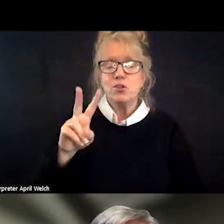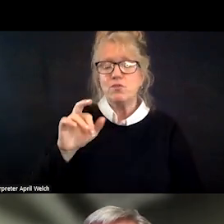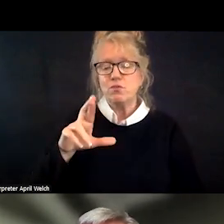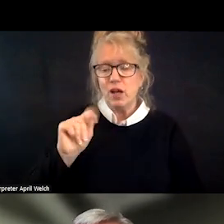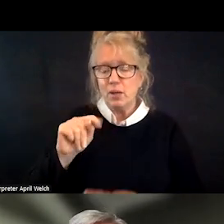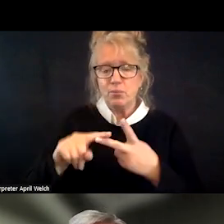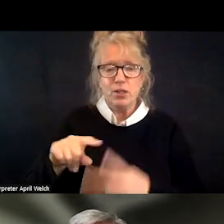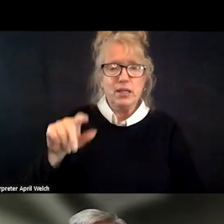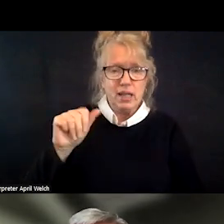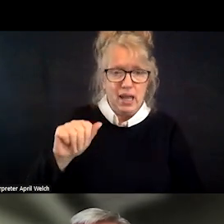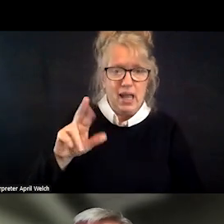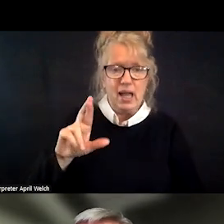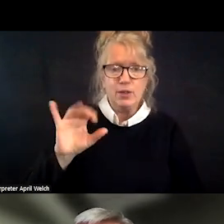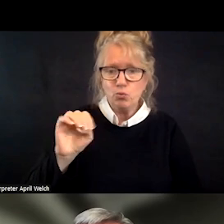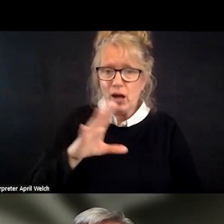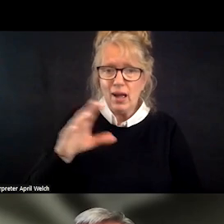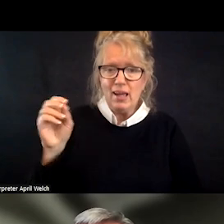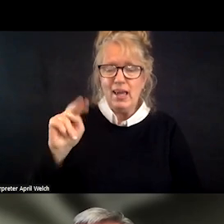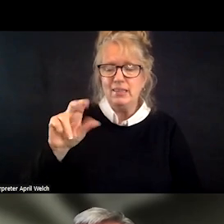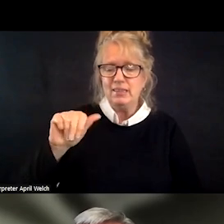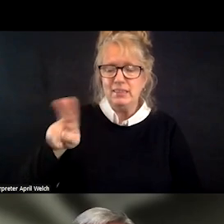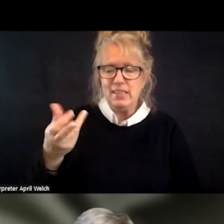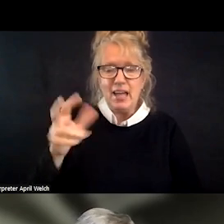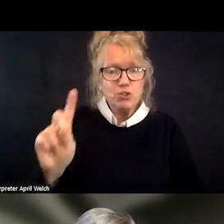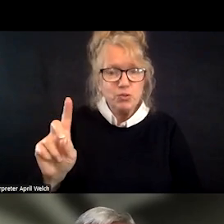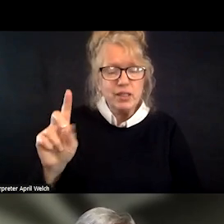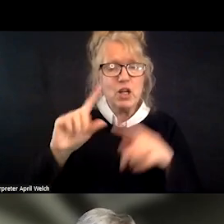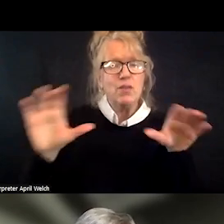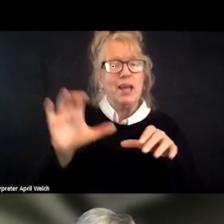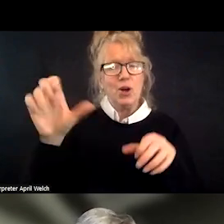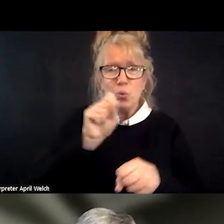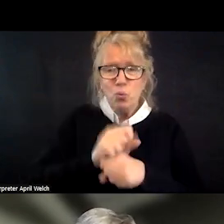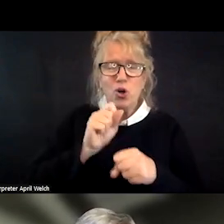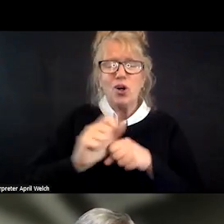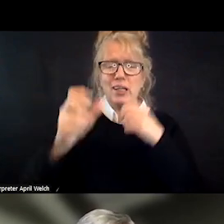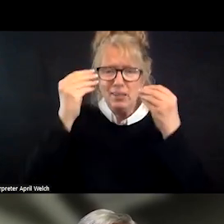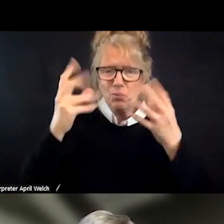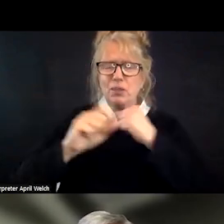NRI and NASHPID for doing this work and putting this data out there.